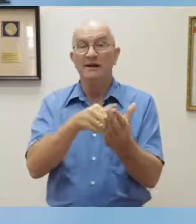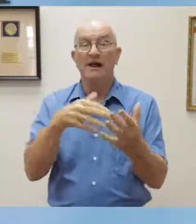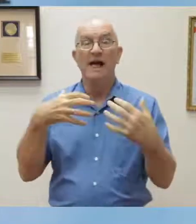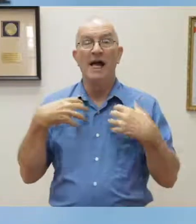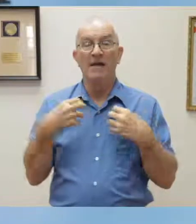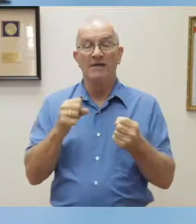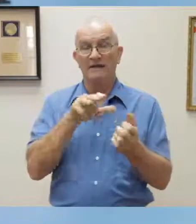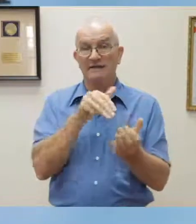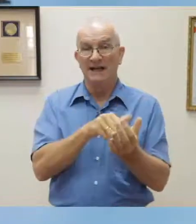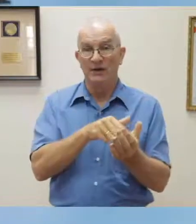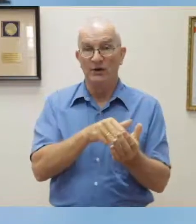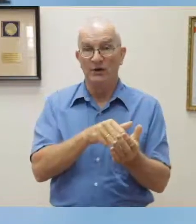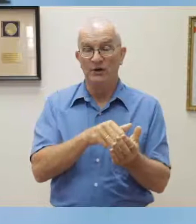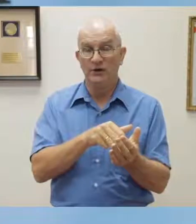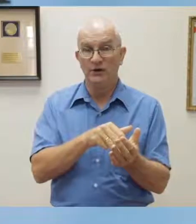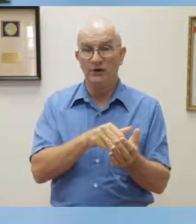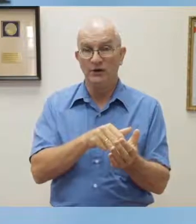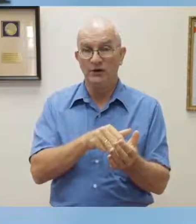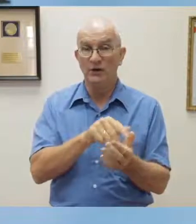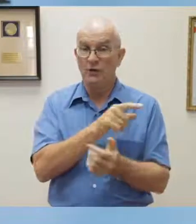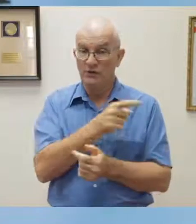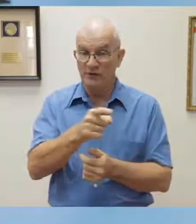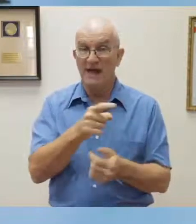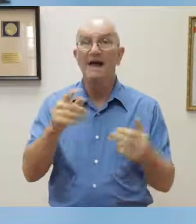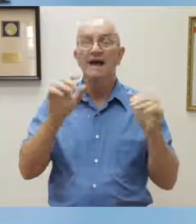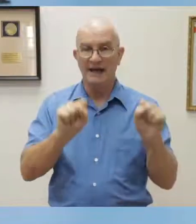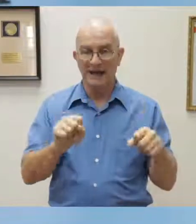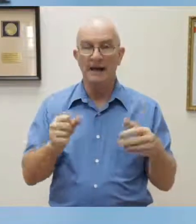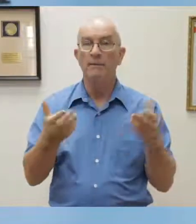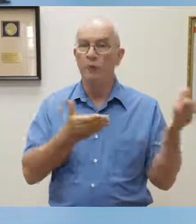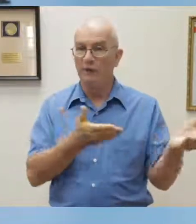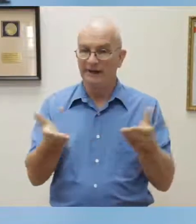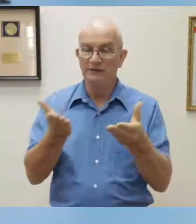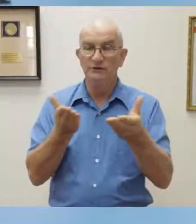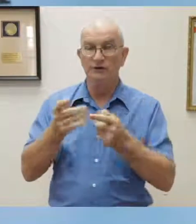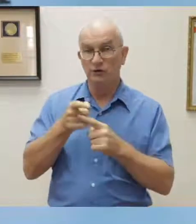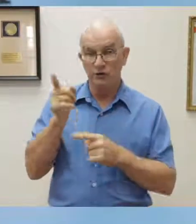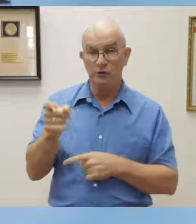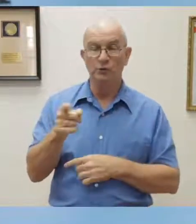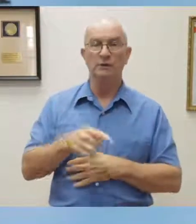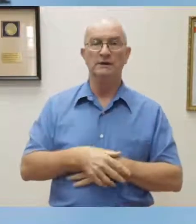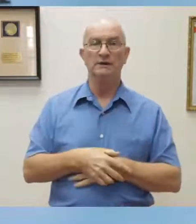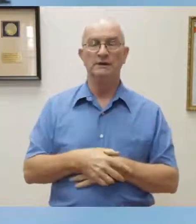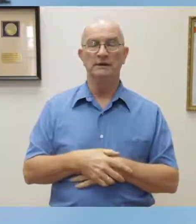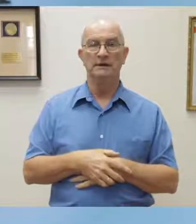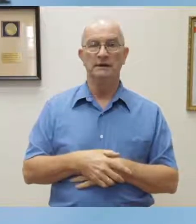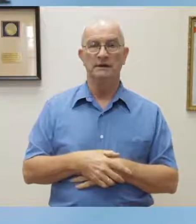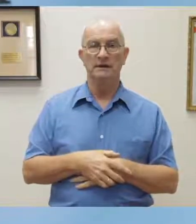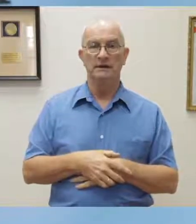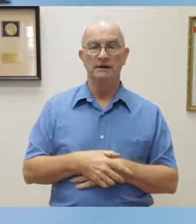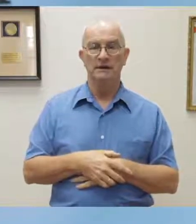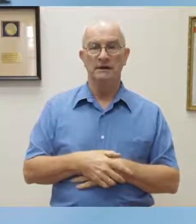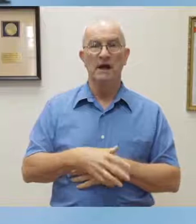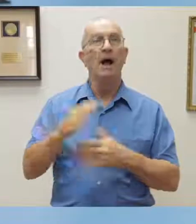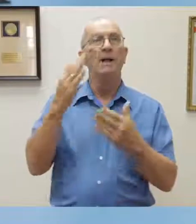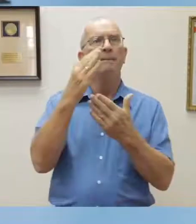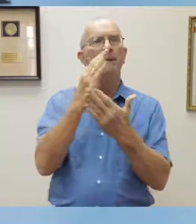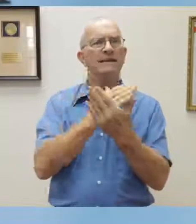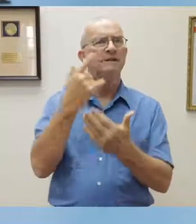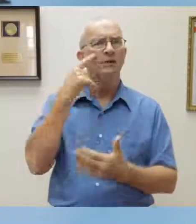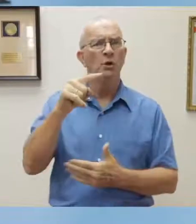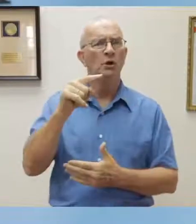so that they can bring services to you. The message is not only for the